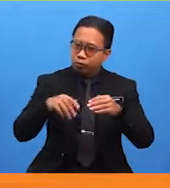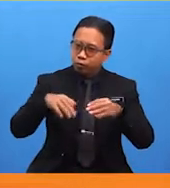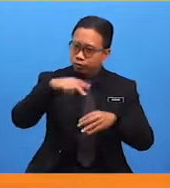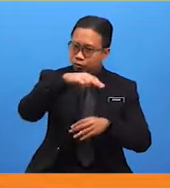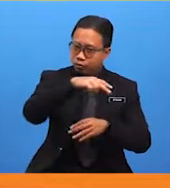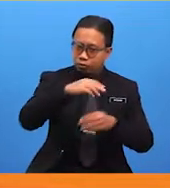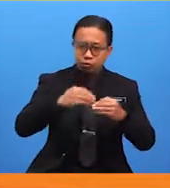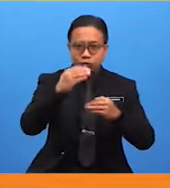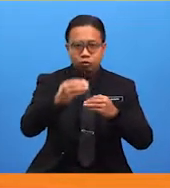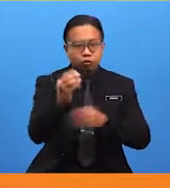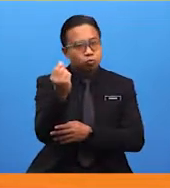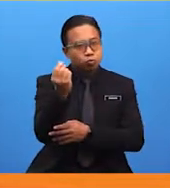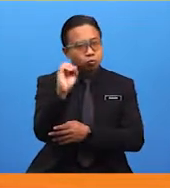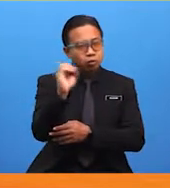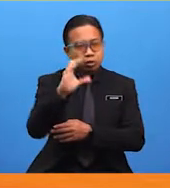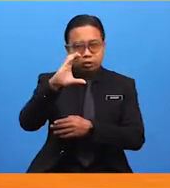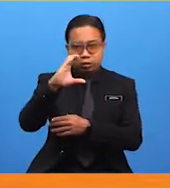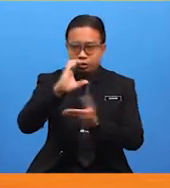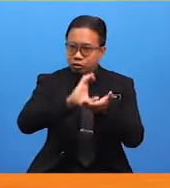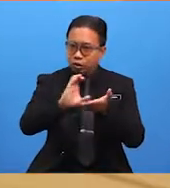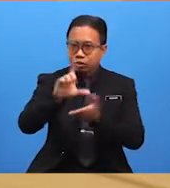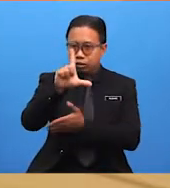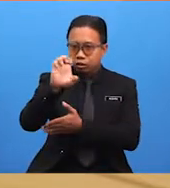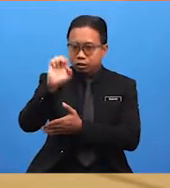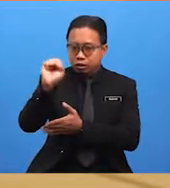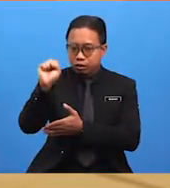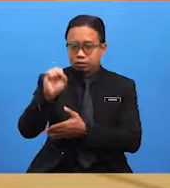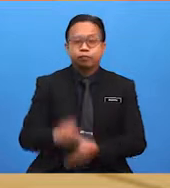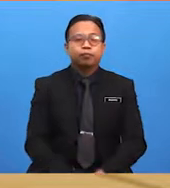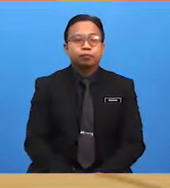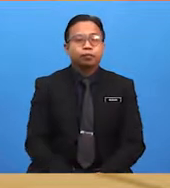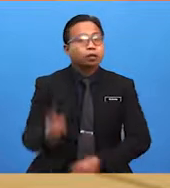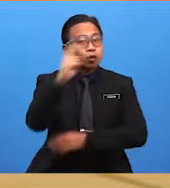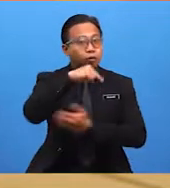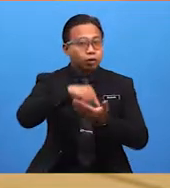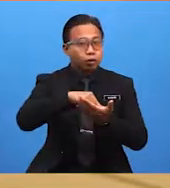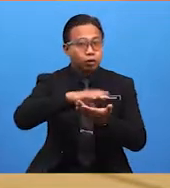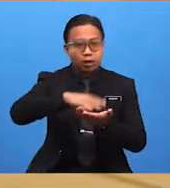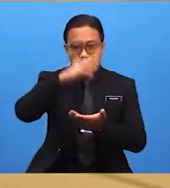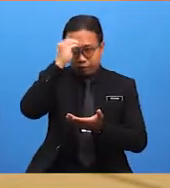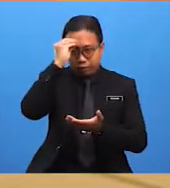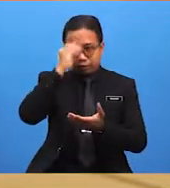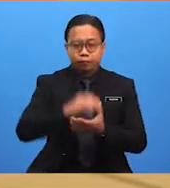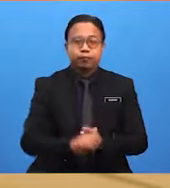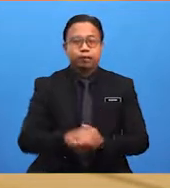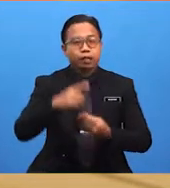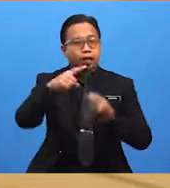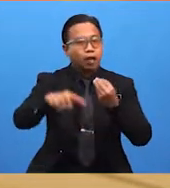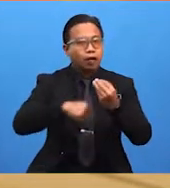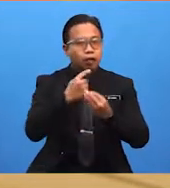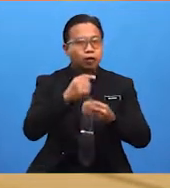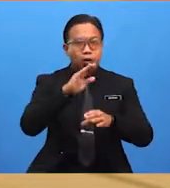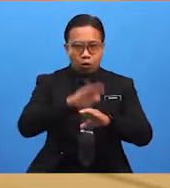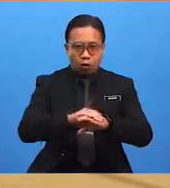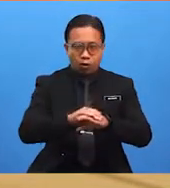a cashless society. Today's lesson topic will cover